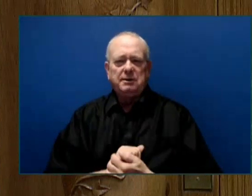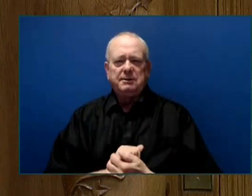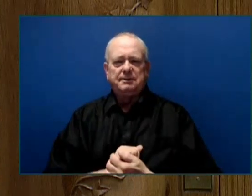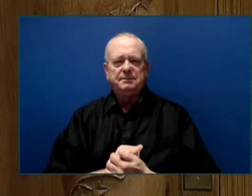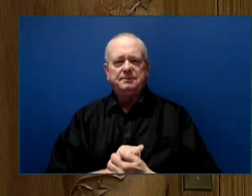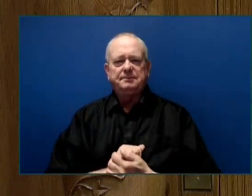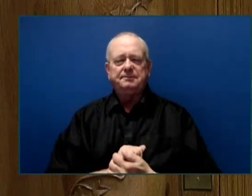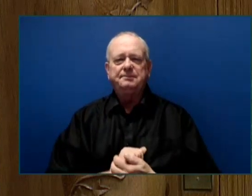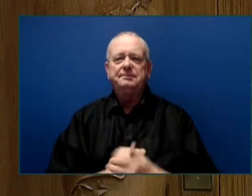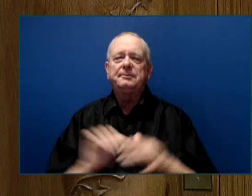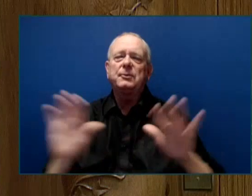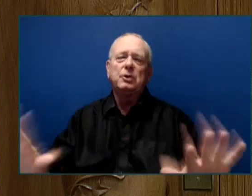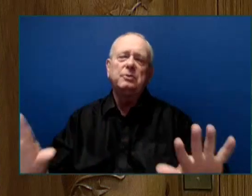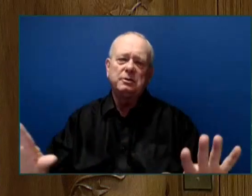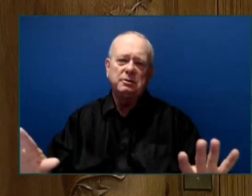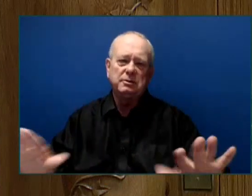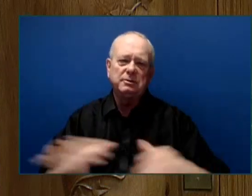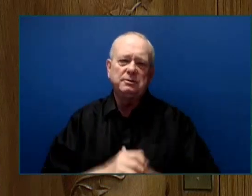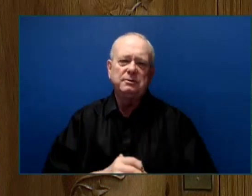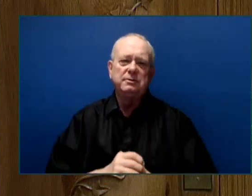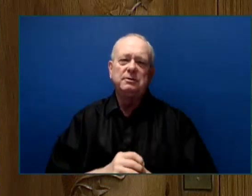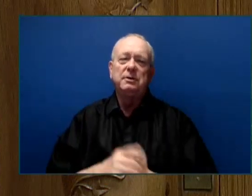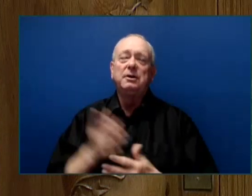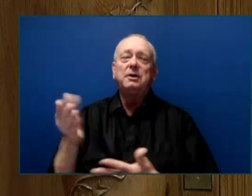Member for Kamloops North Thompson.